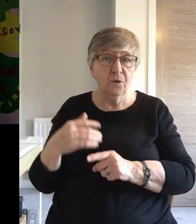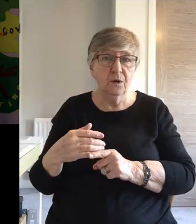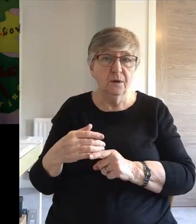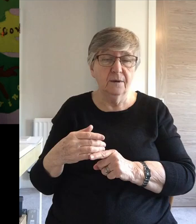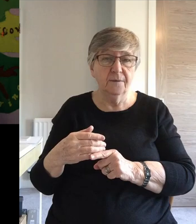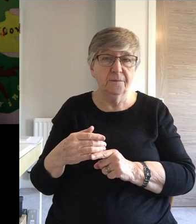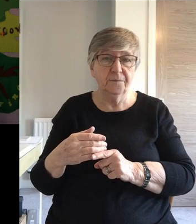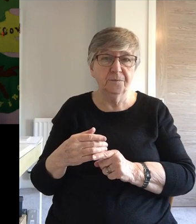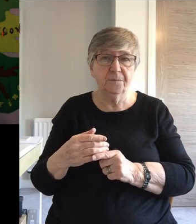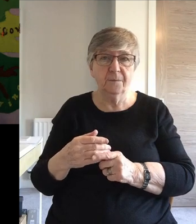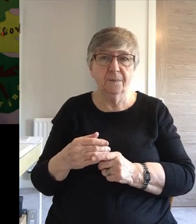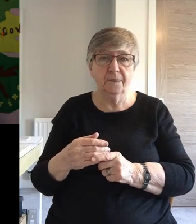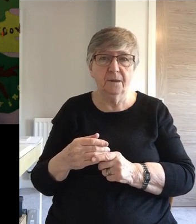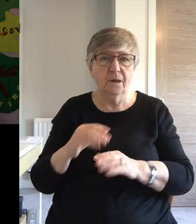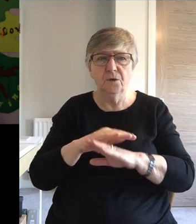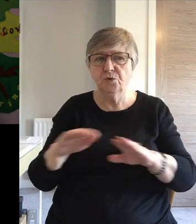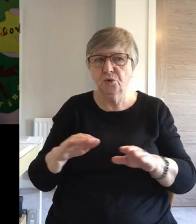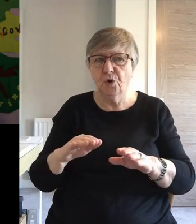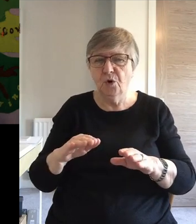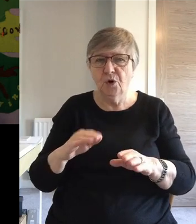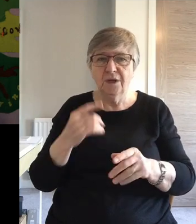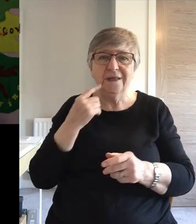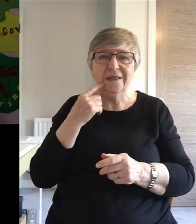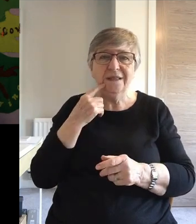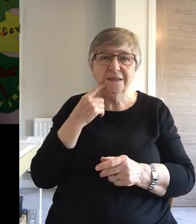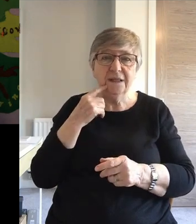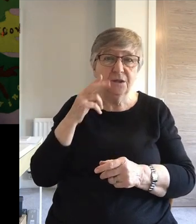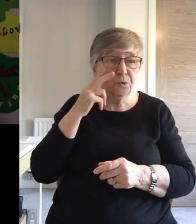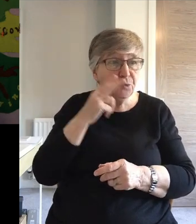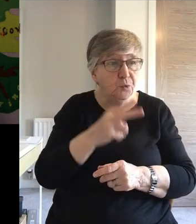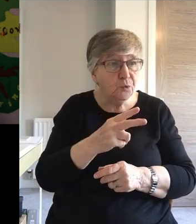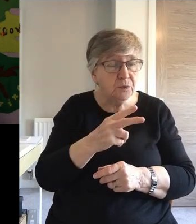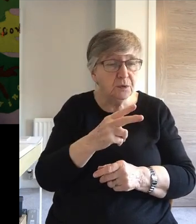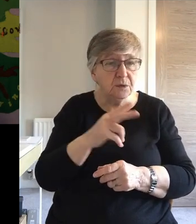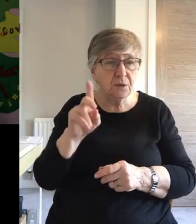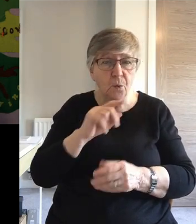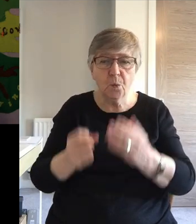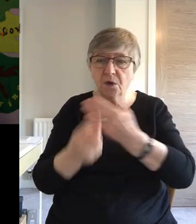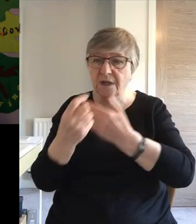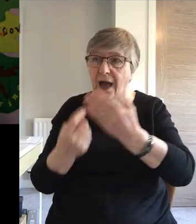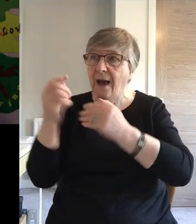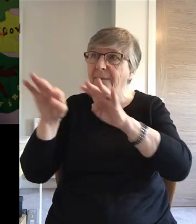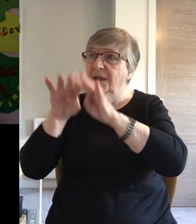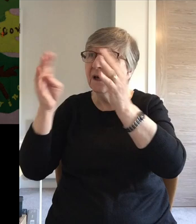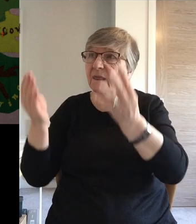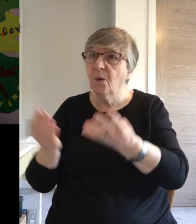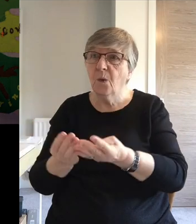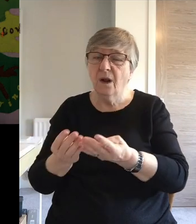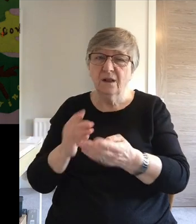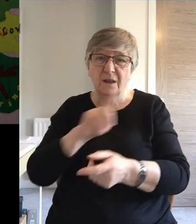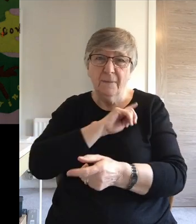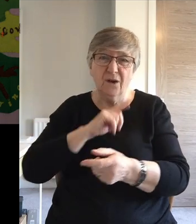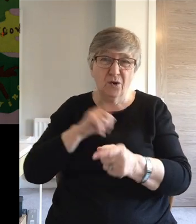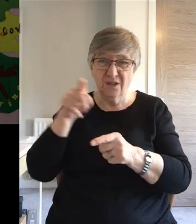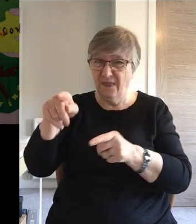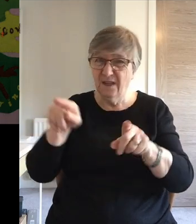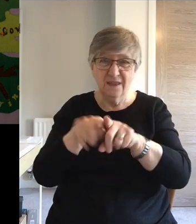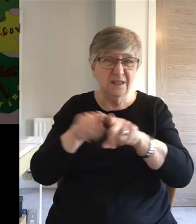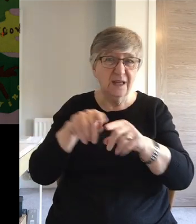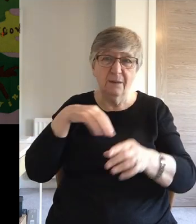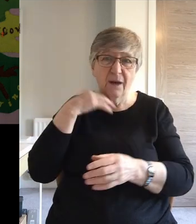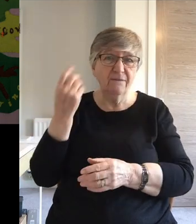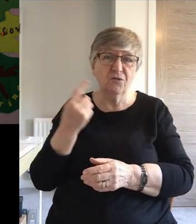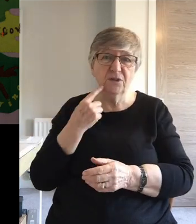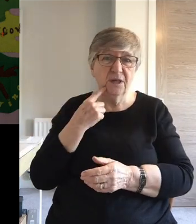day by day. It's not always easy to notice what is around us when it is around us all the time.